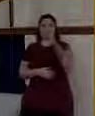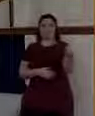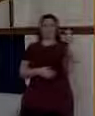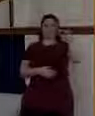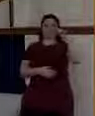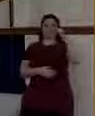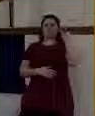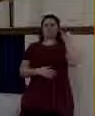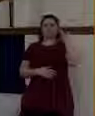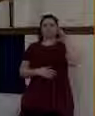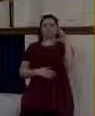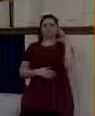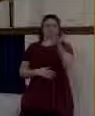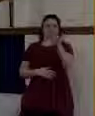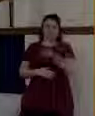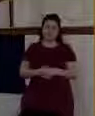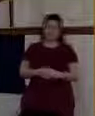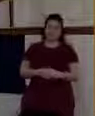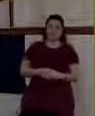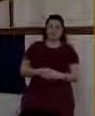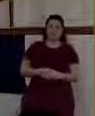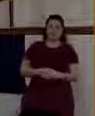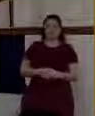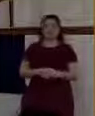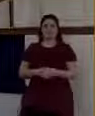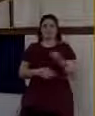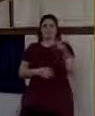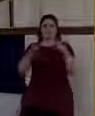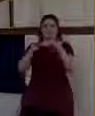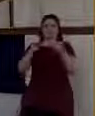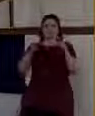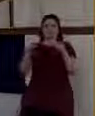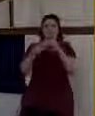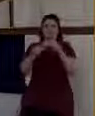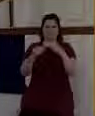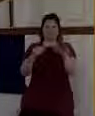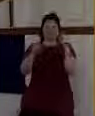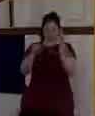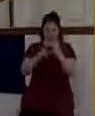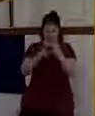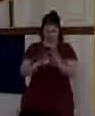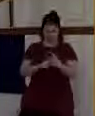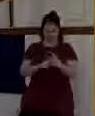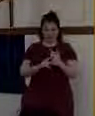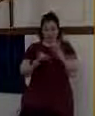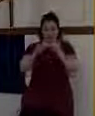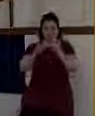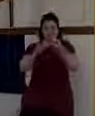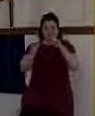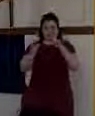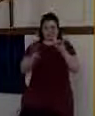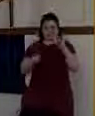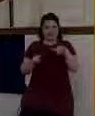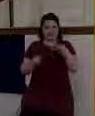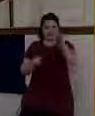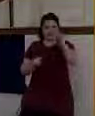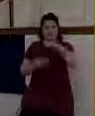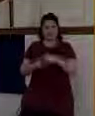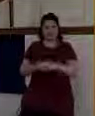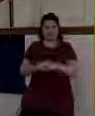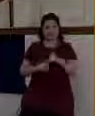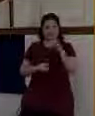on. The problem is the story raises a lot of questions that are hard to answer. And fundamental to some of those questions are questions about